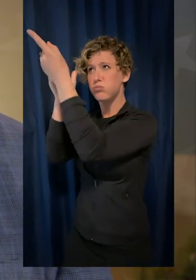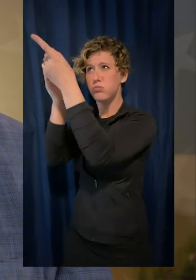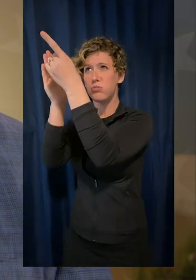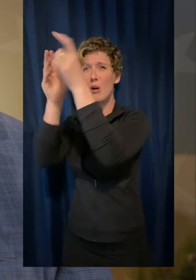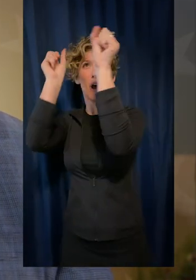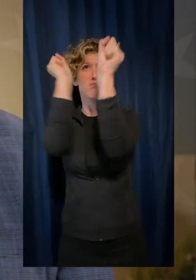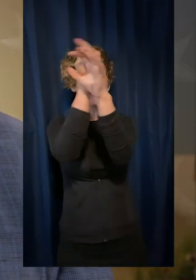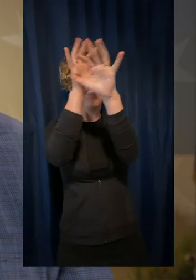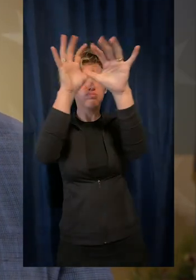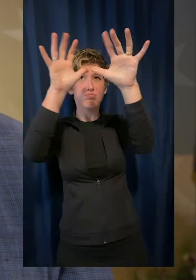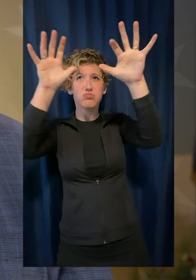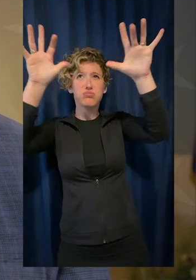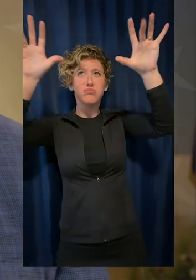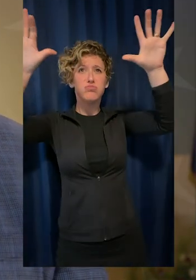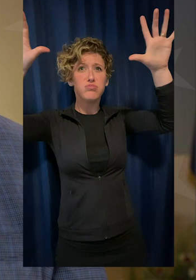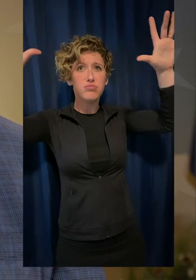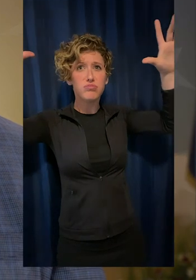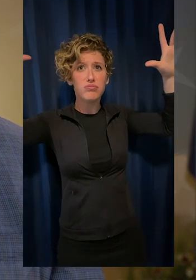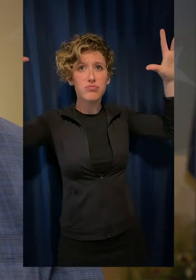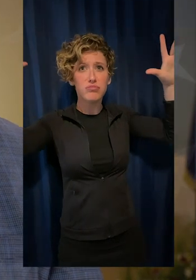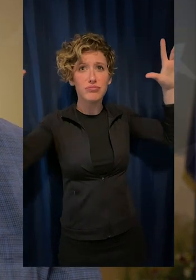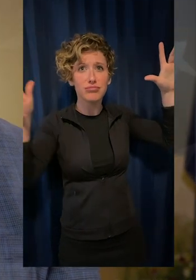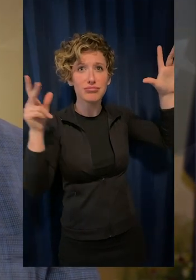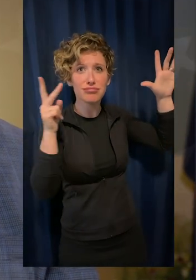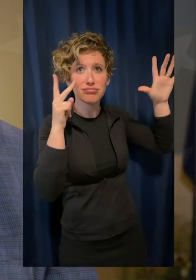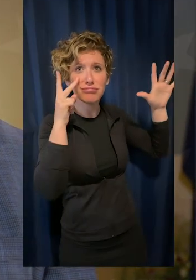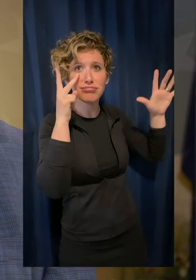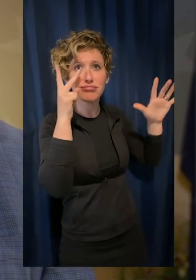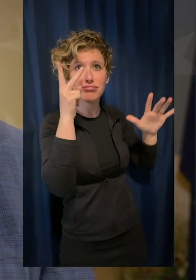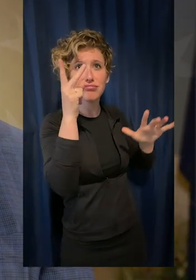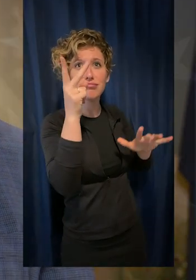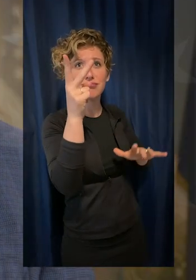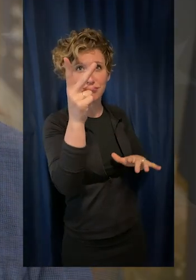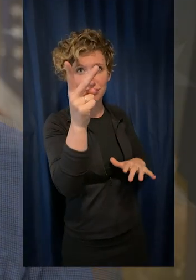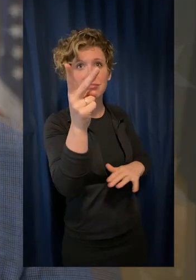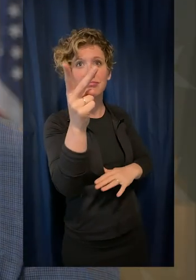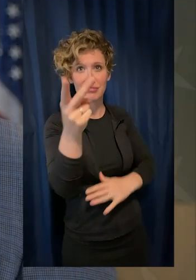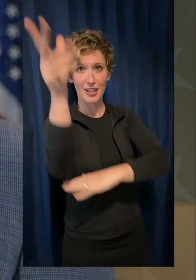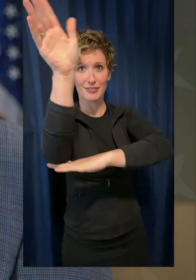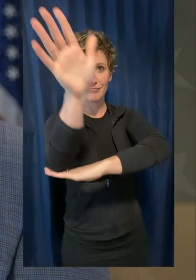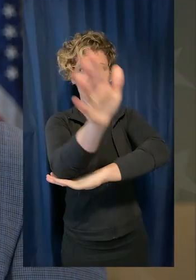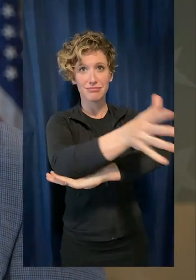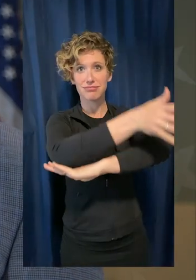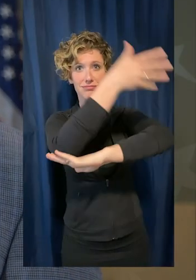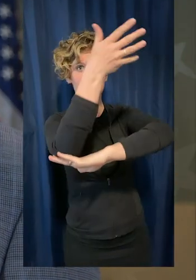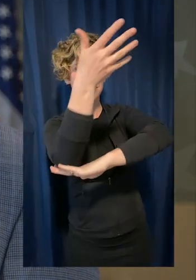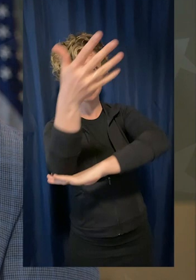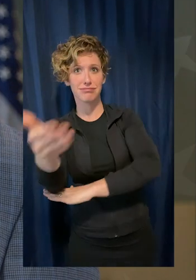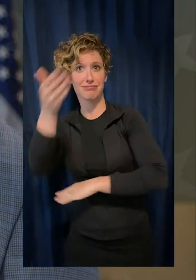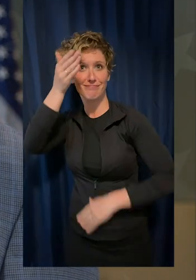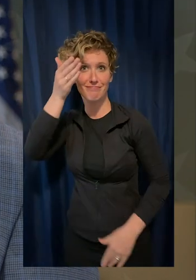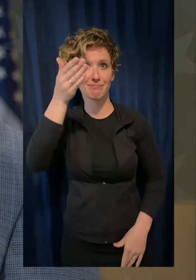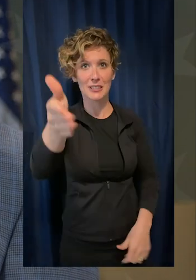in air, gave proof through the night that our flag was